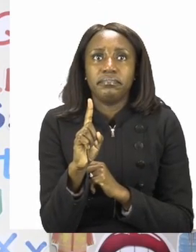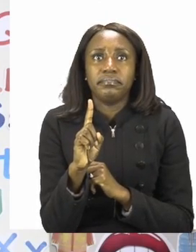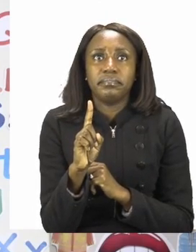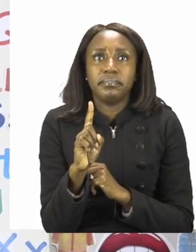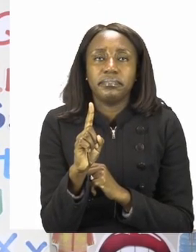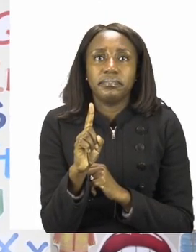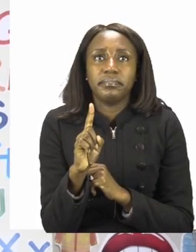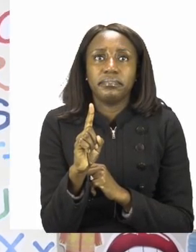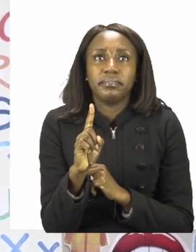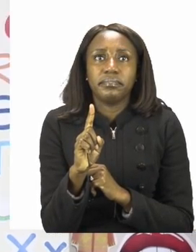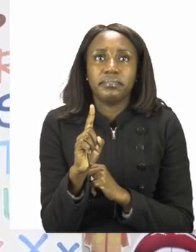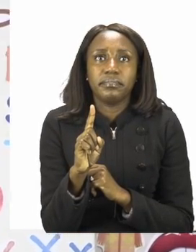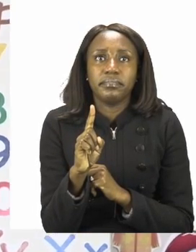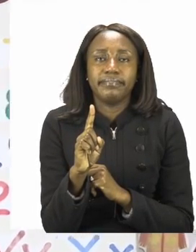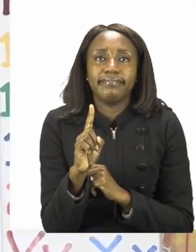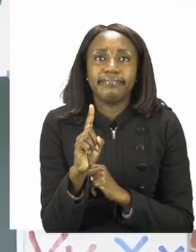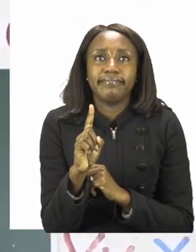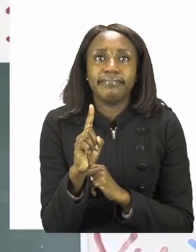1 going